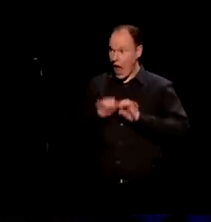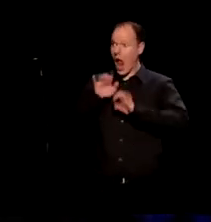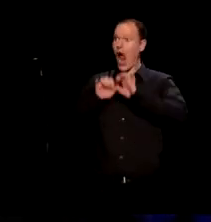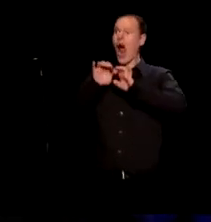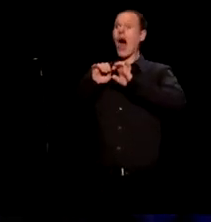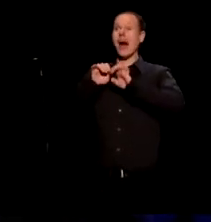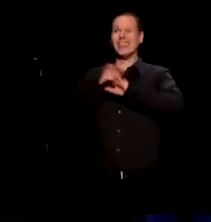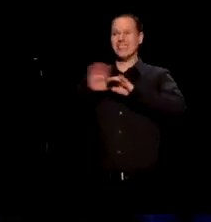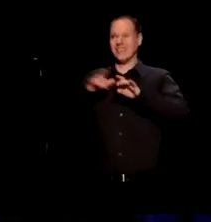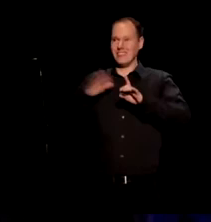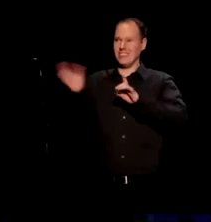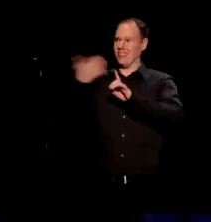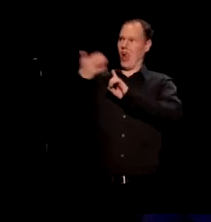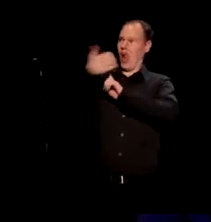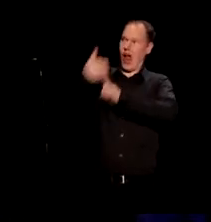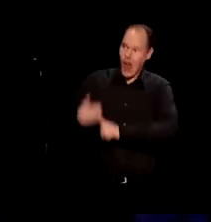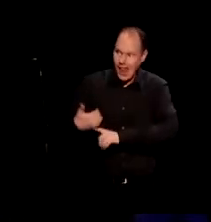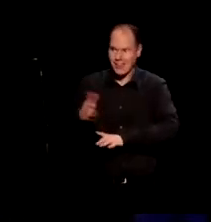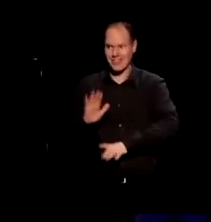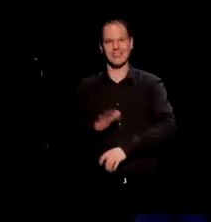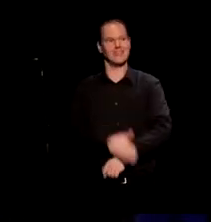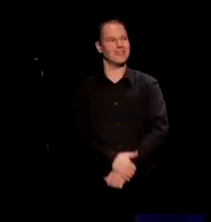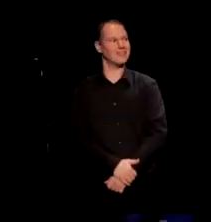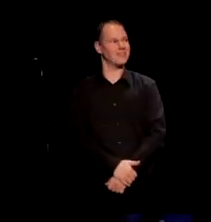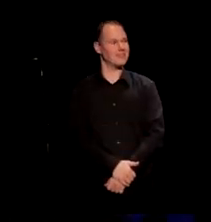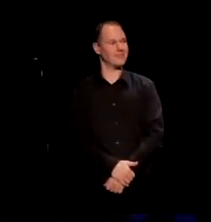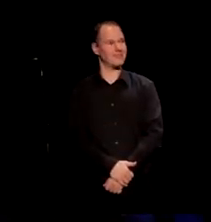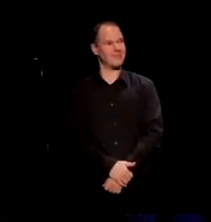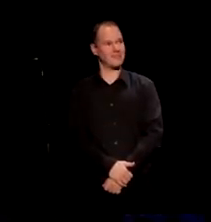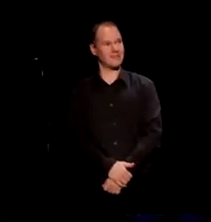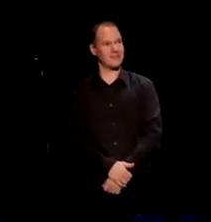let me find you hurrying me down.